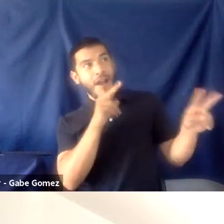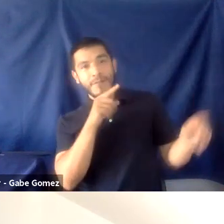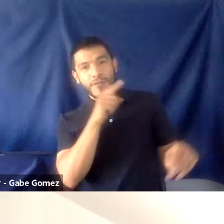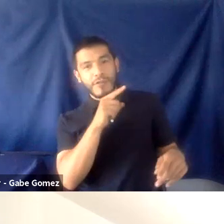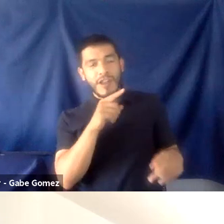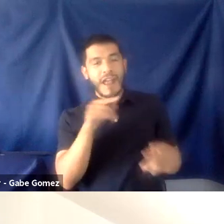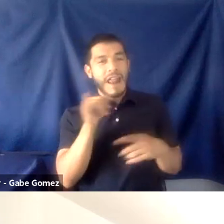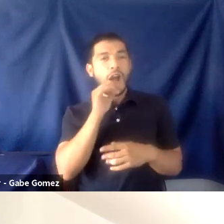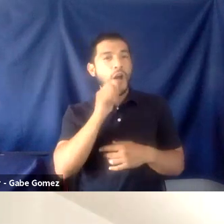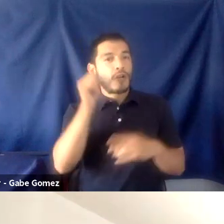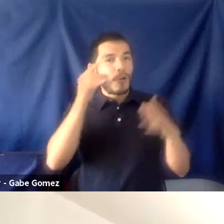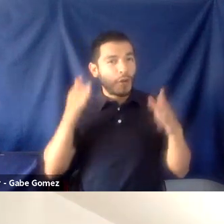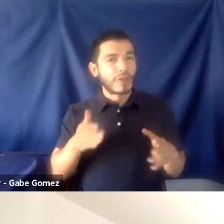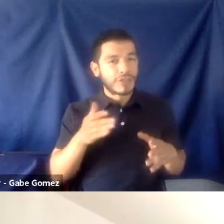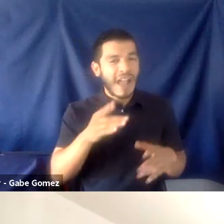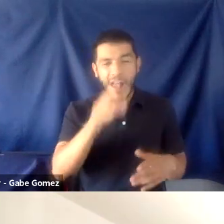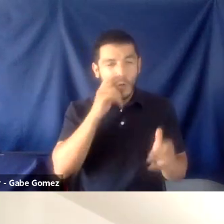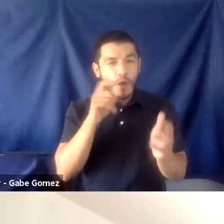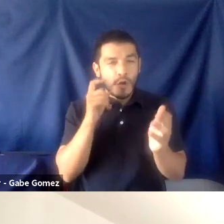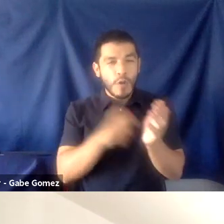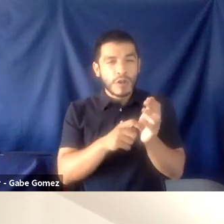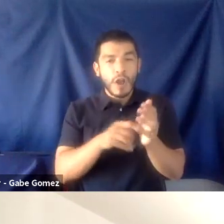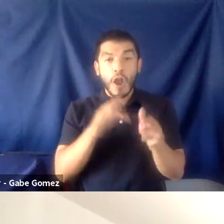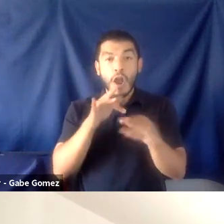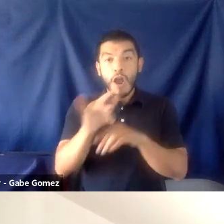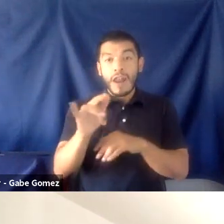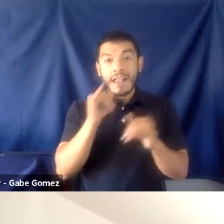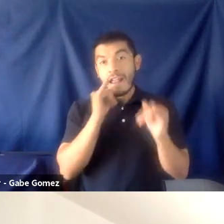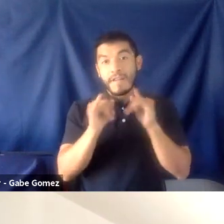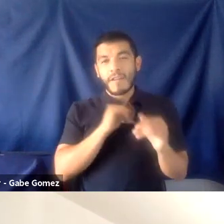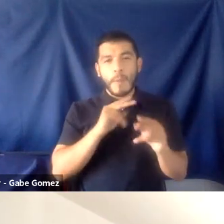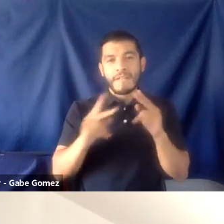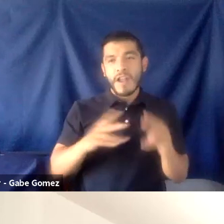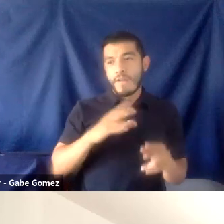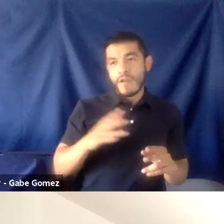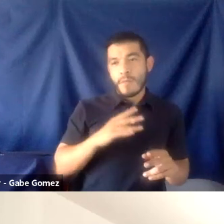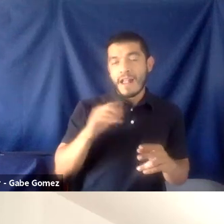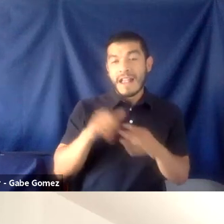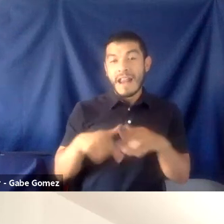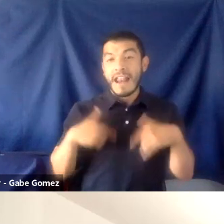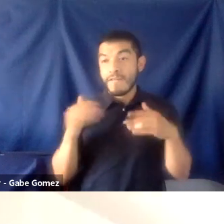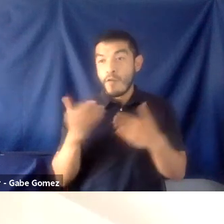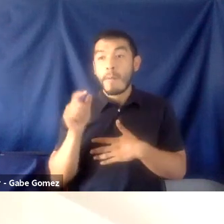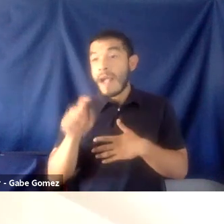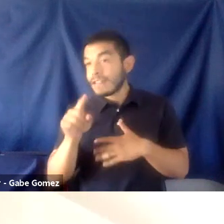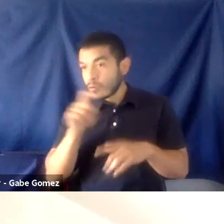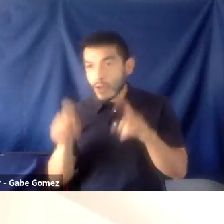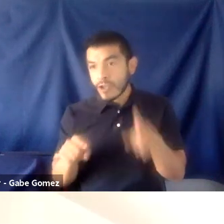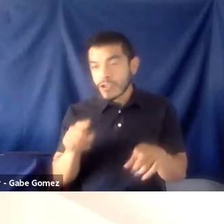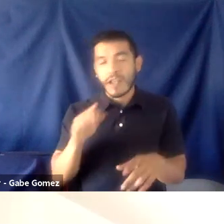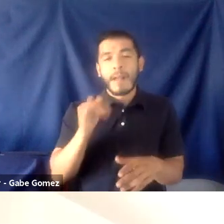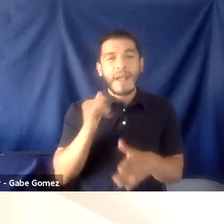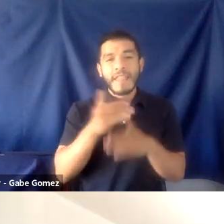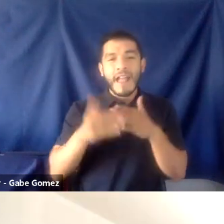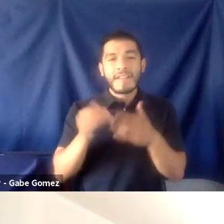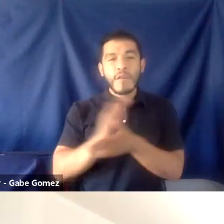And you'll notice if you watch the film, early interviews are very formal, in a living room asking questions. But by the end of the film, Madeline, as you saw,